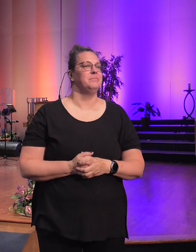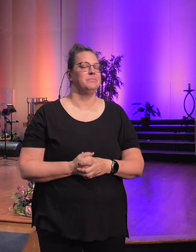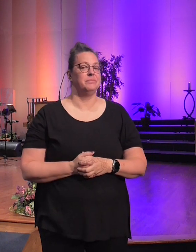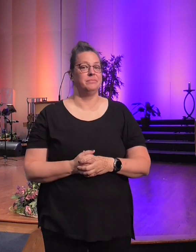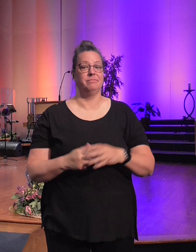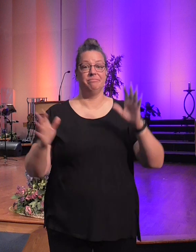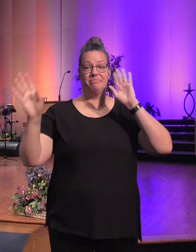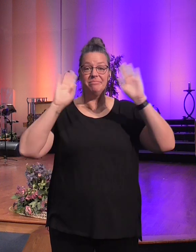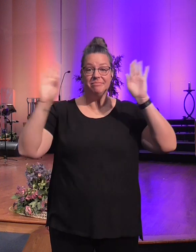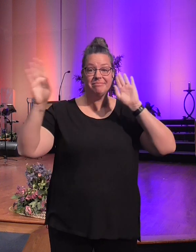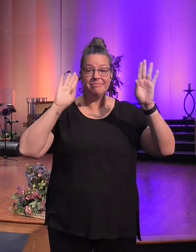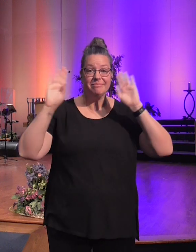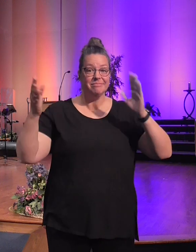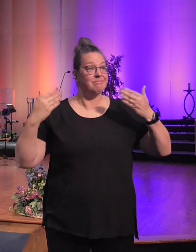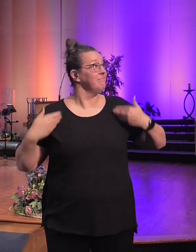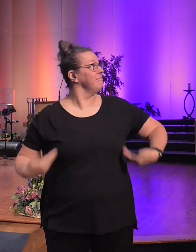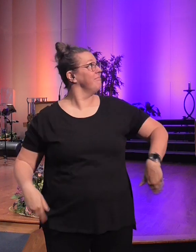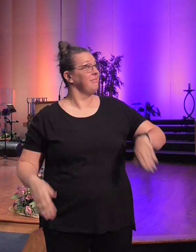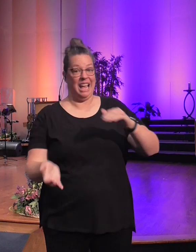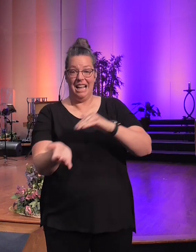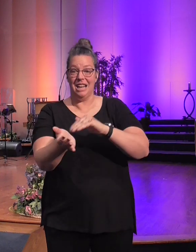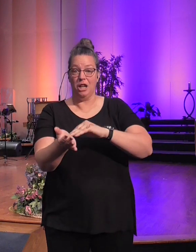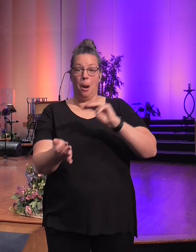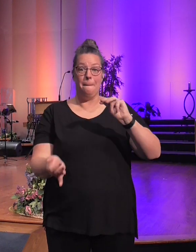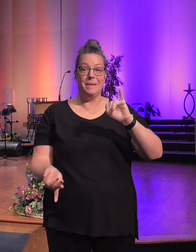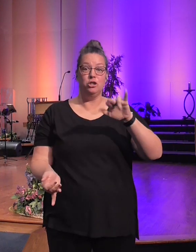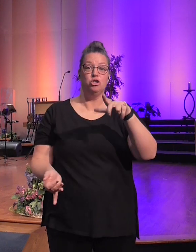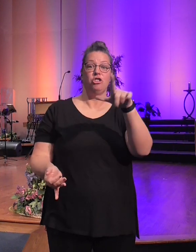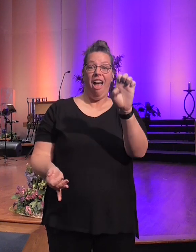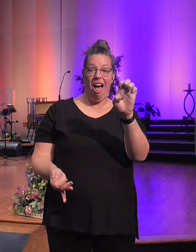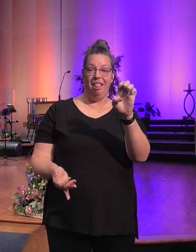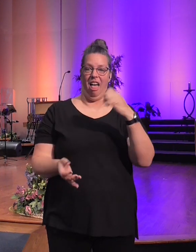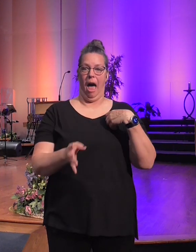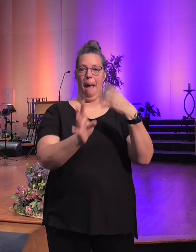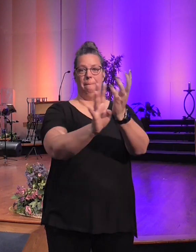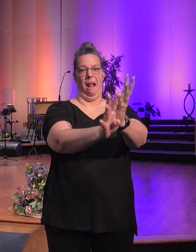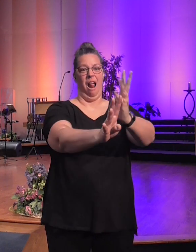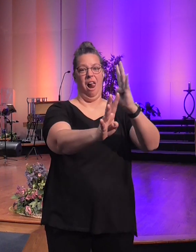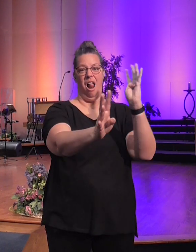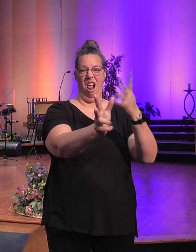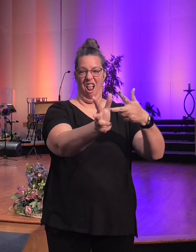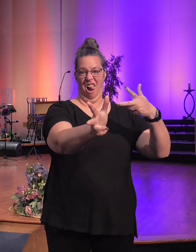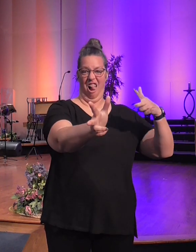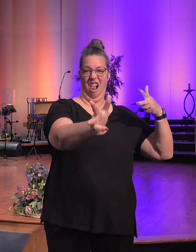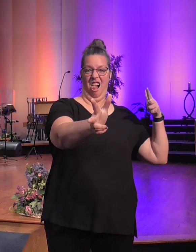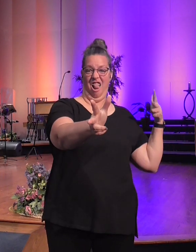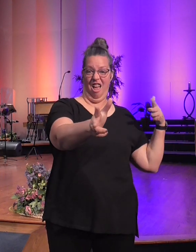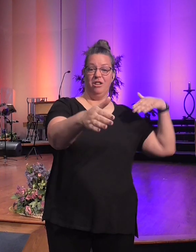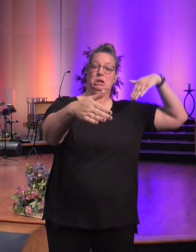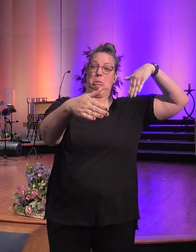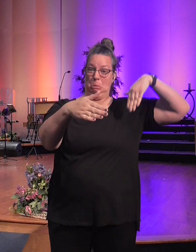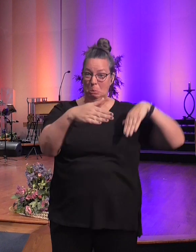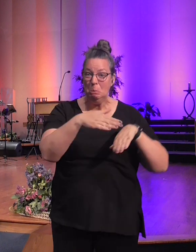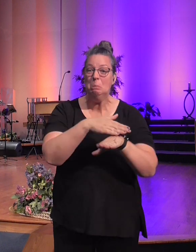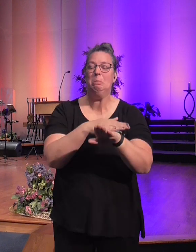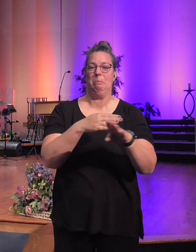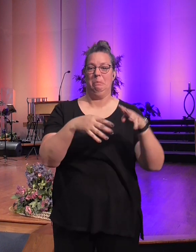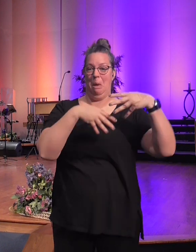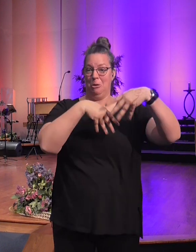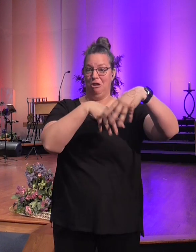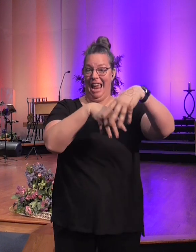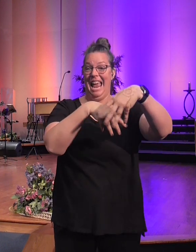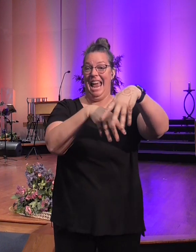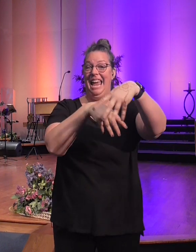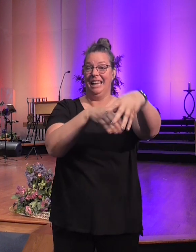Hi, Mile High Church. This is Dr. Michelle. I'm in line for our car to enter into the Pride Parade this